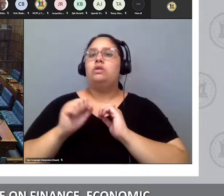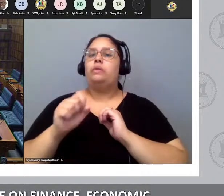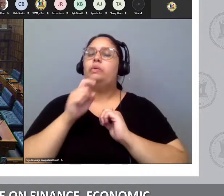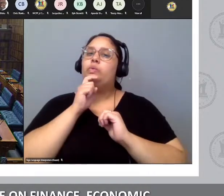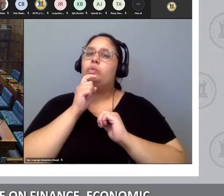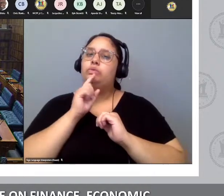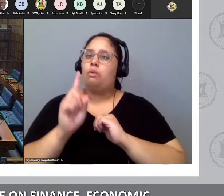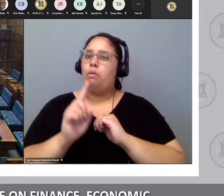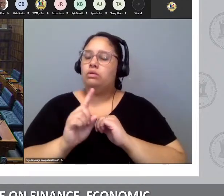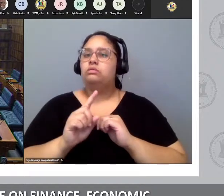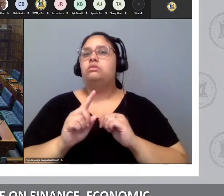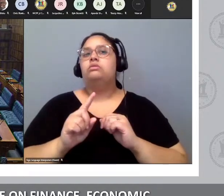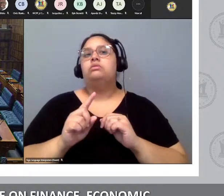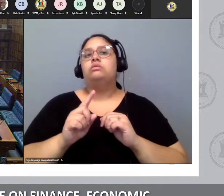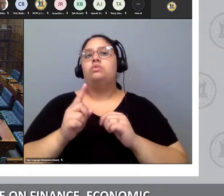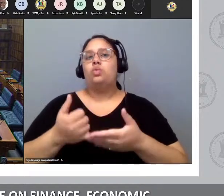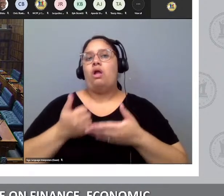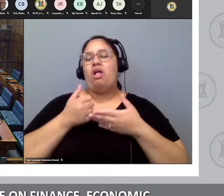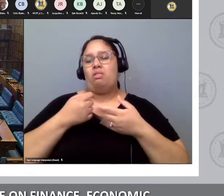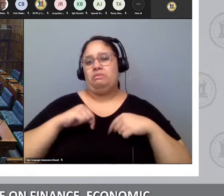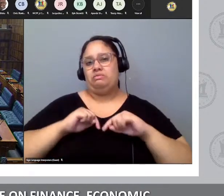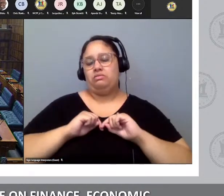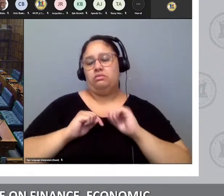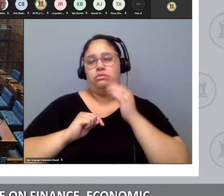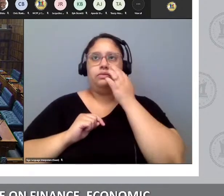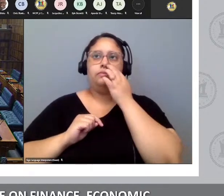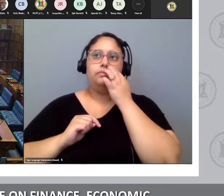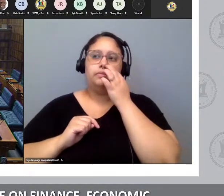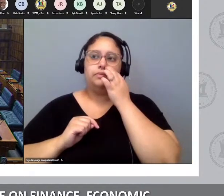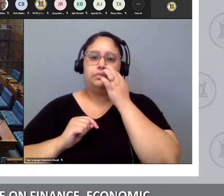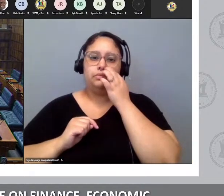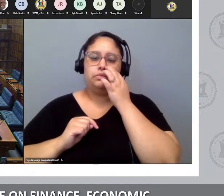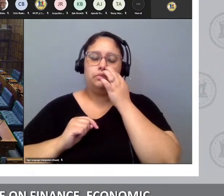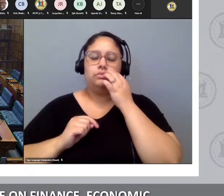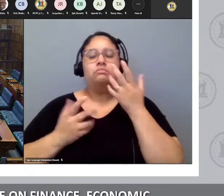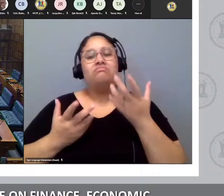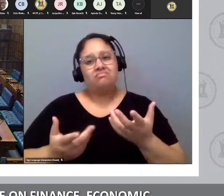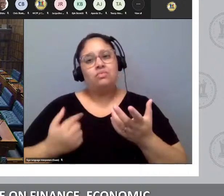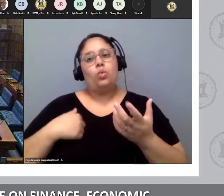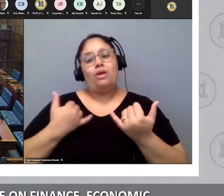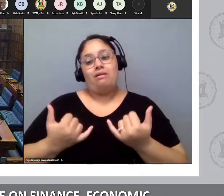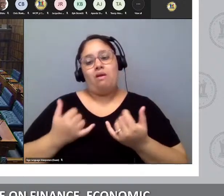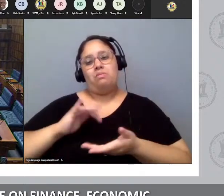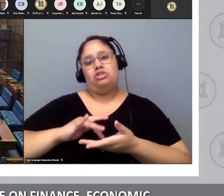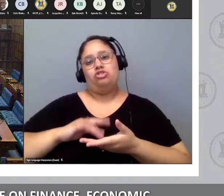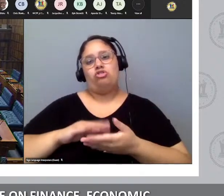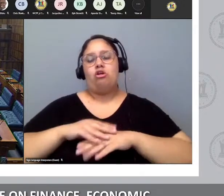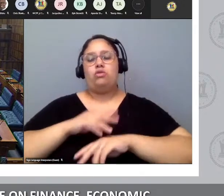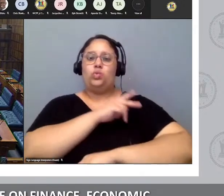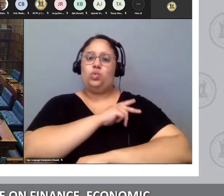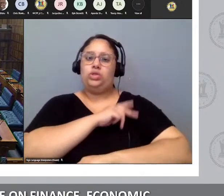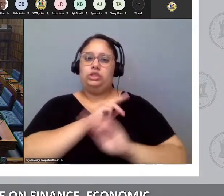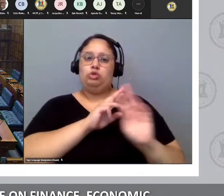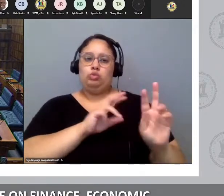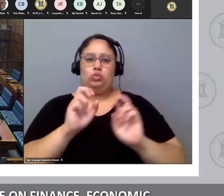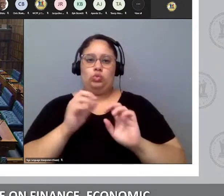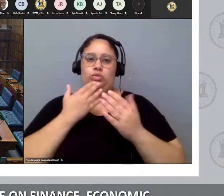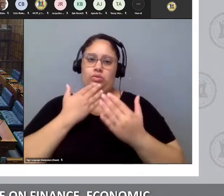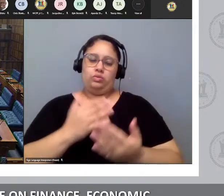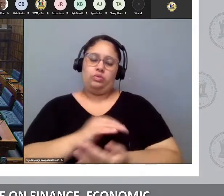putting uh on the line to assist so yeah uh that is where we are in terms of the security issues